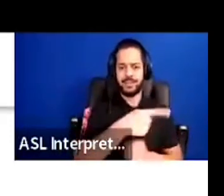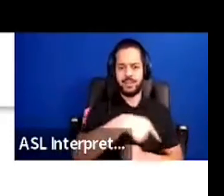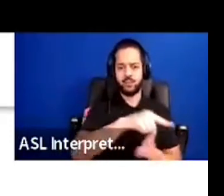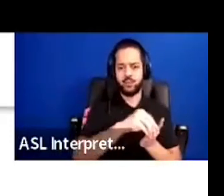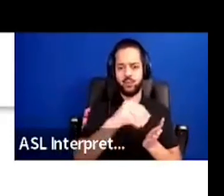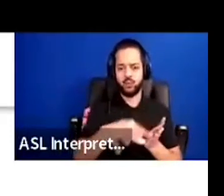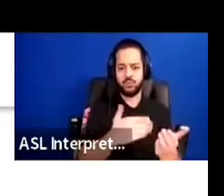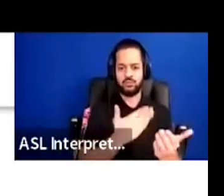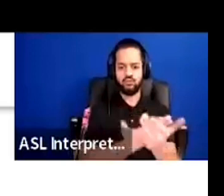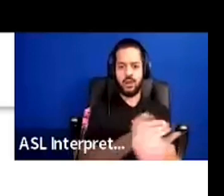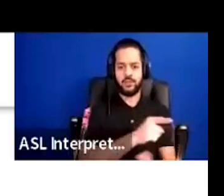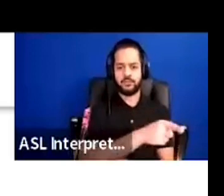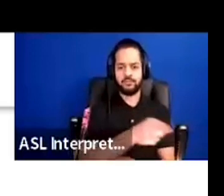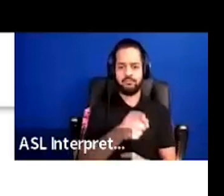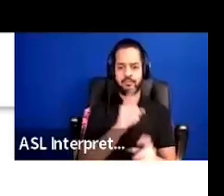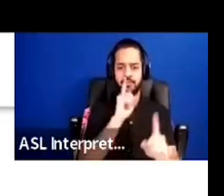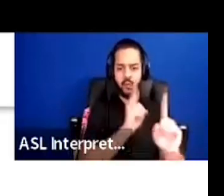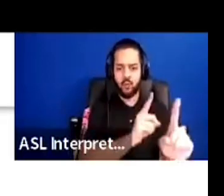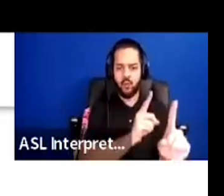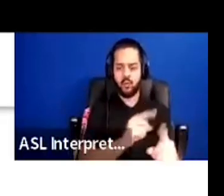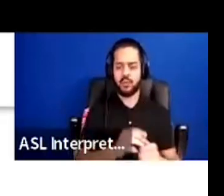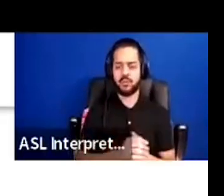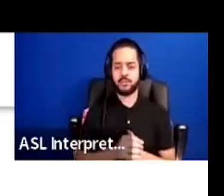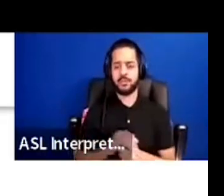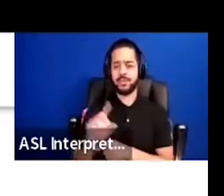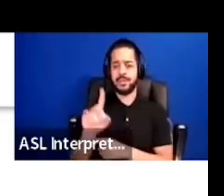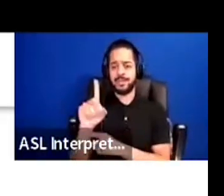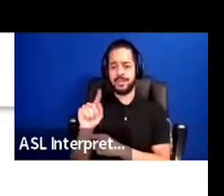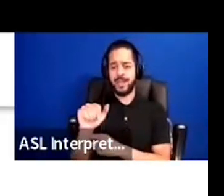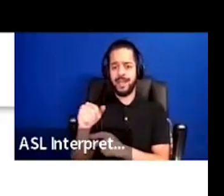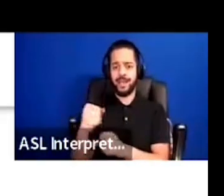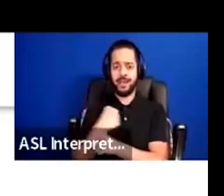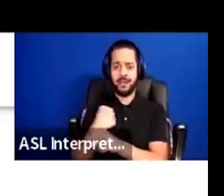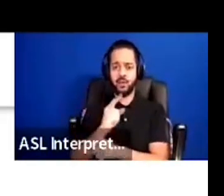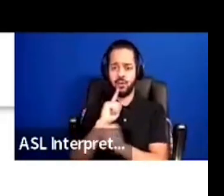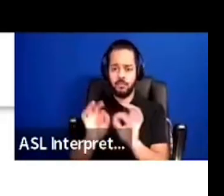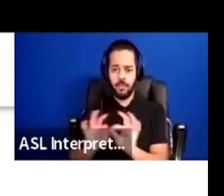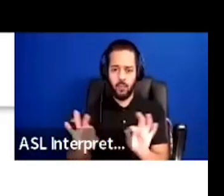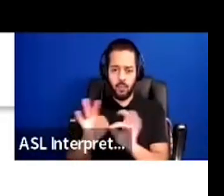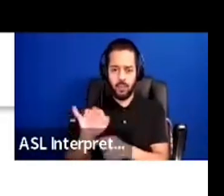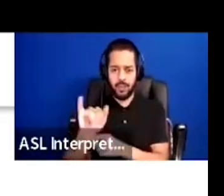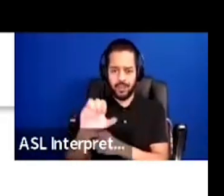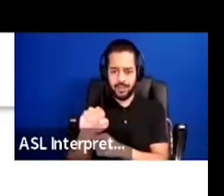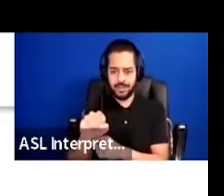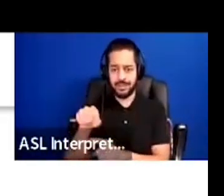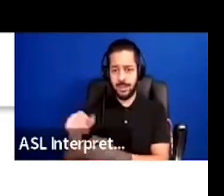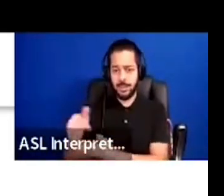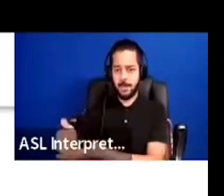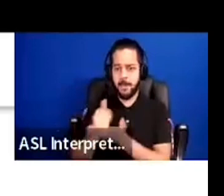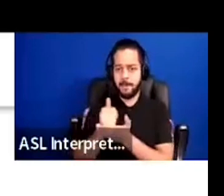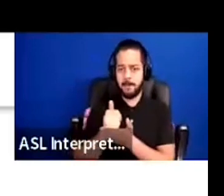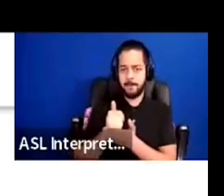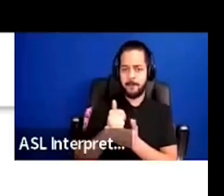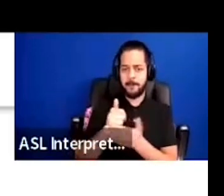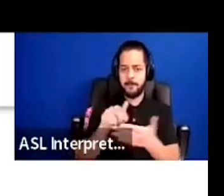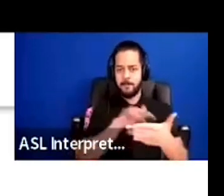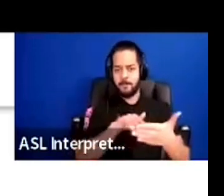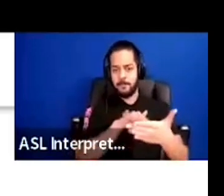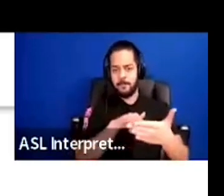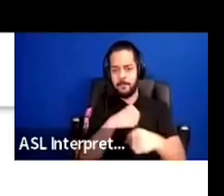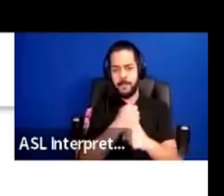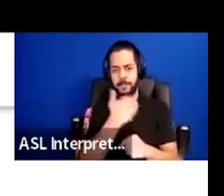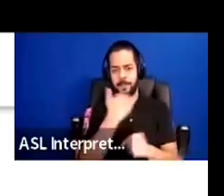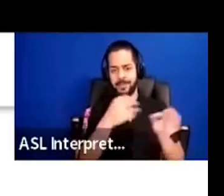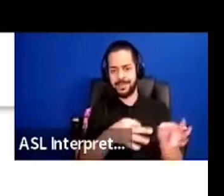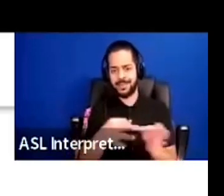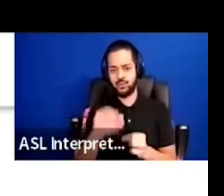All those things, data is important. Yes, data does matter, and it needs to be reasonably calculated student progress. And we need to develop those goals